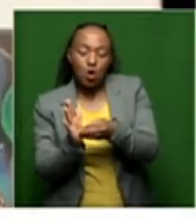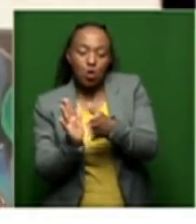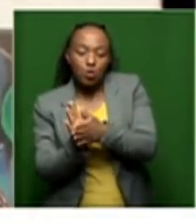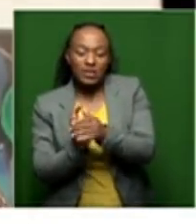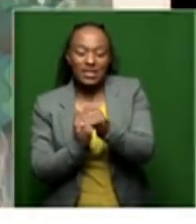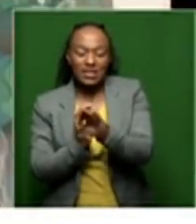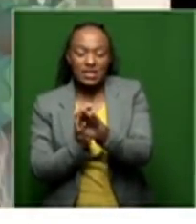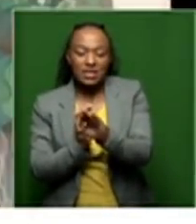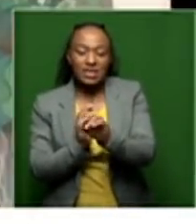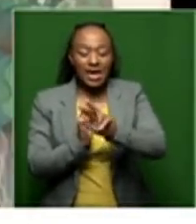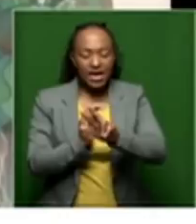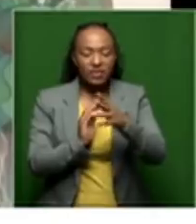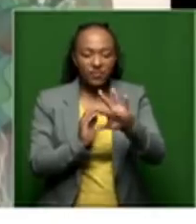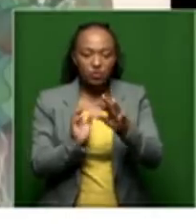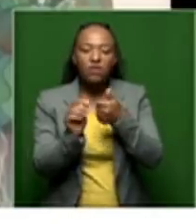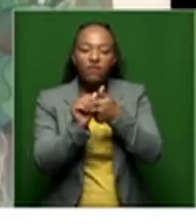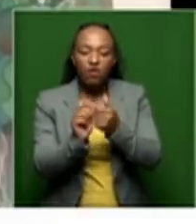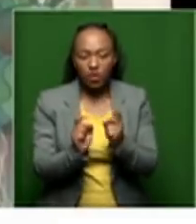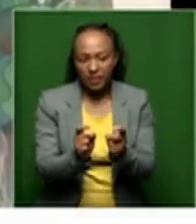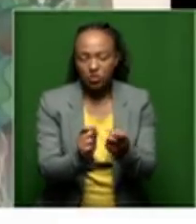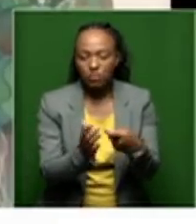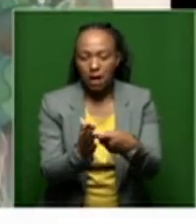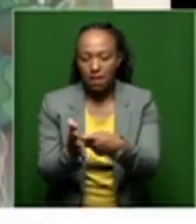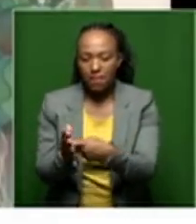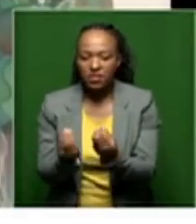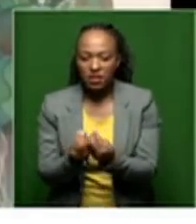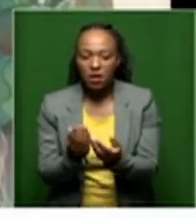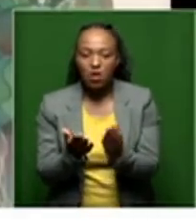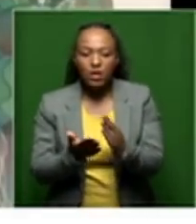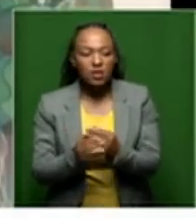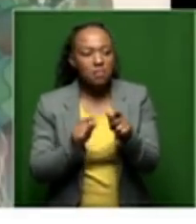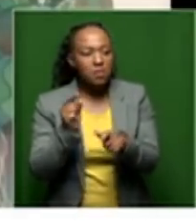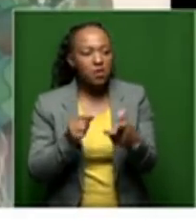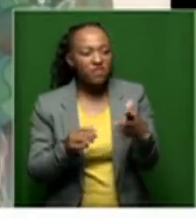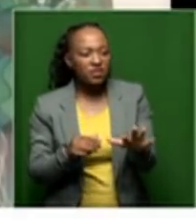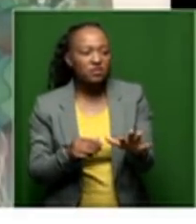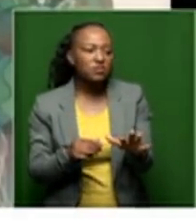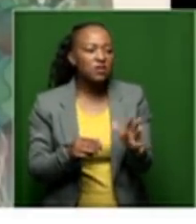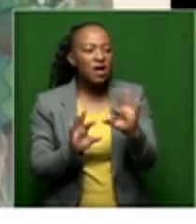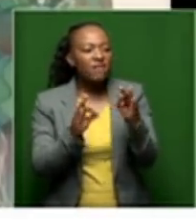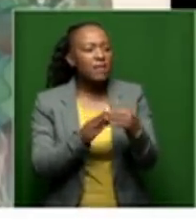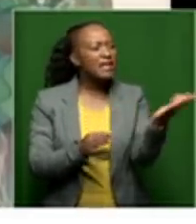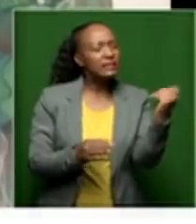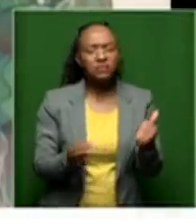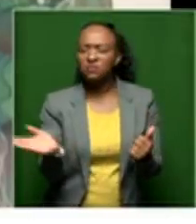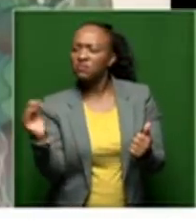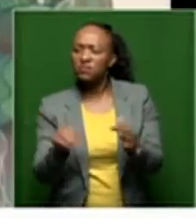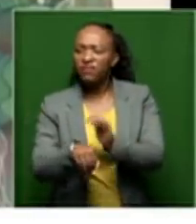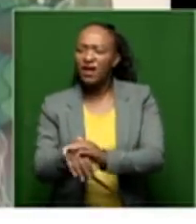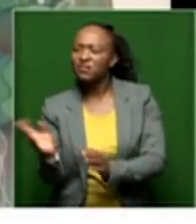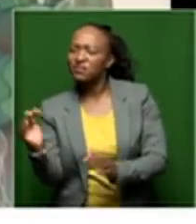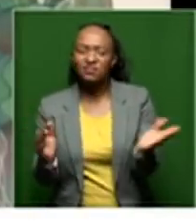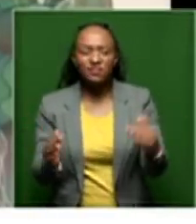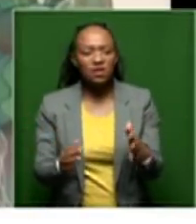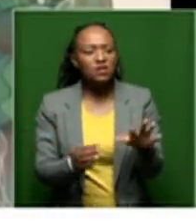specifically, which guide under such circumstances. You had people literally just pulling their families and friends and giving